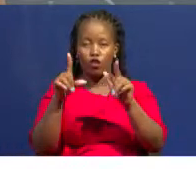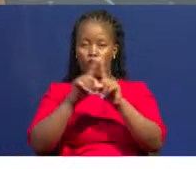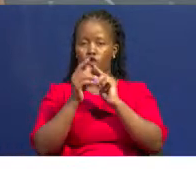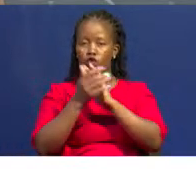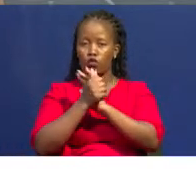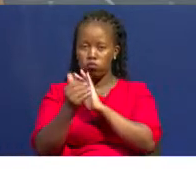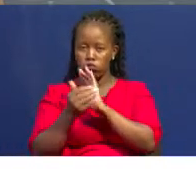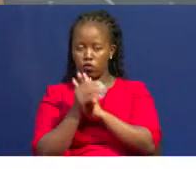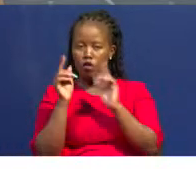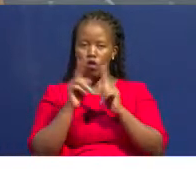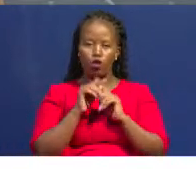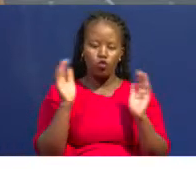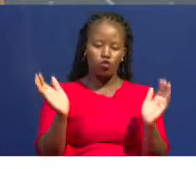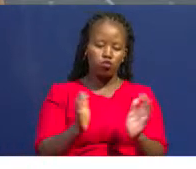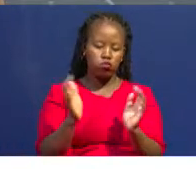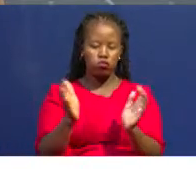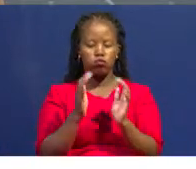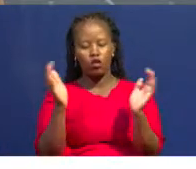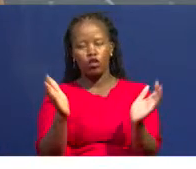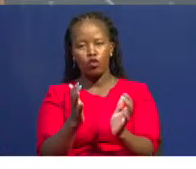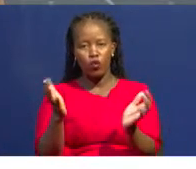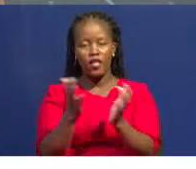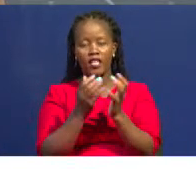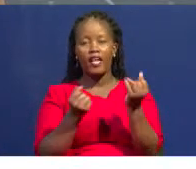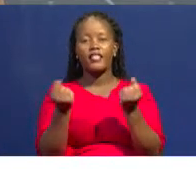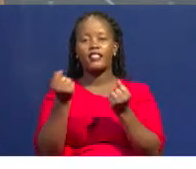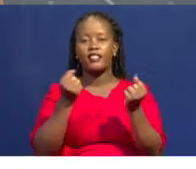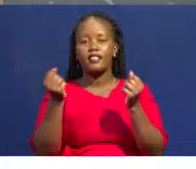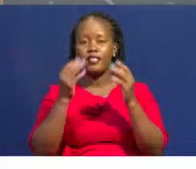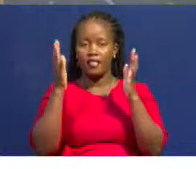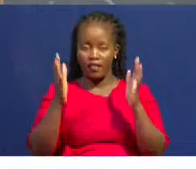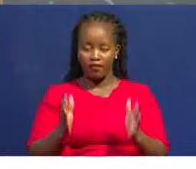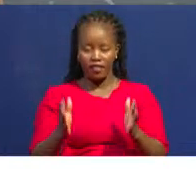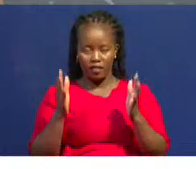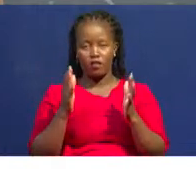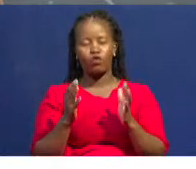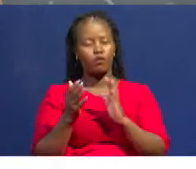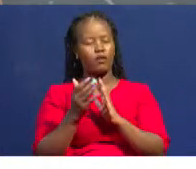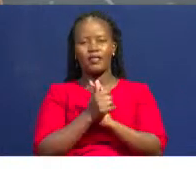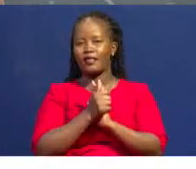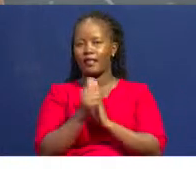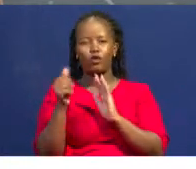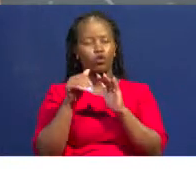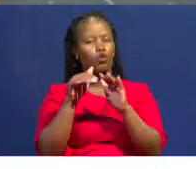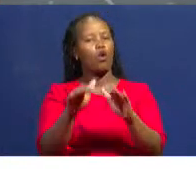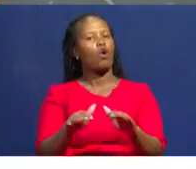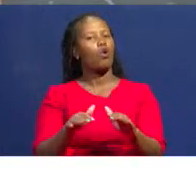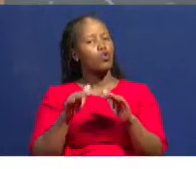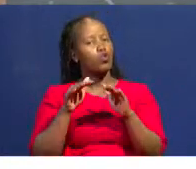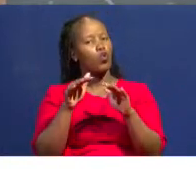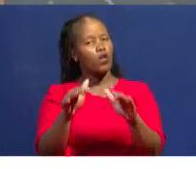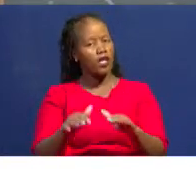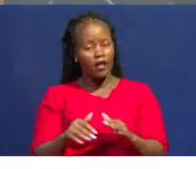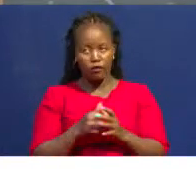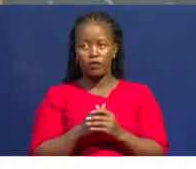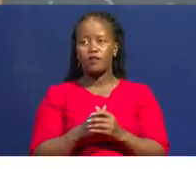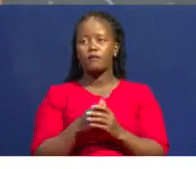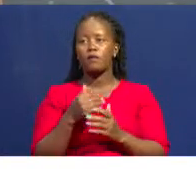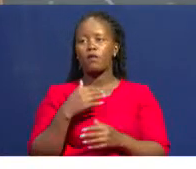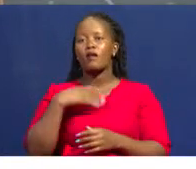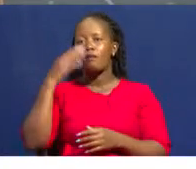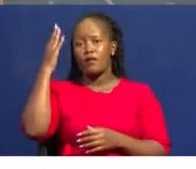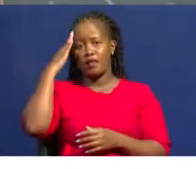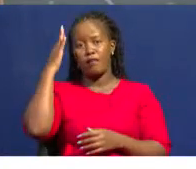those drivers to be professional drivers. I remember there was a committee formed by